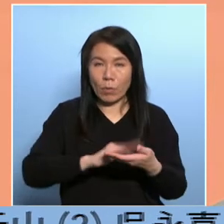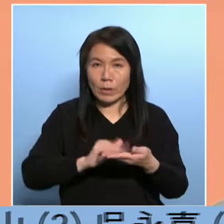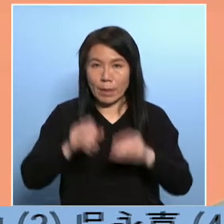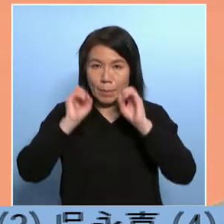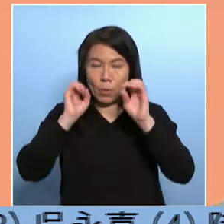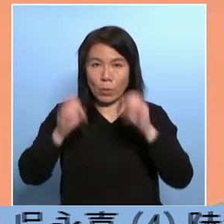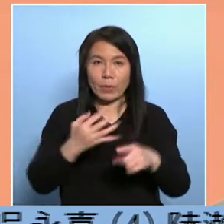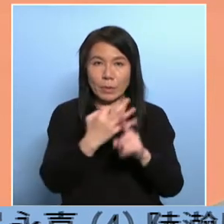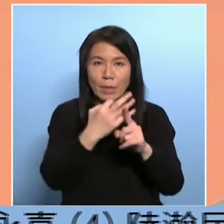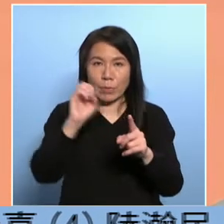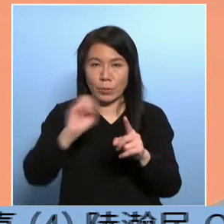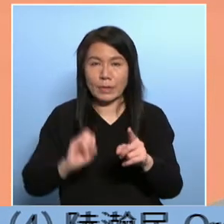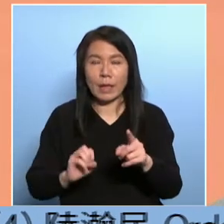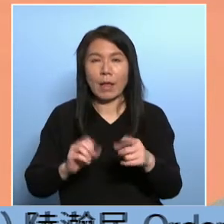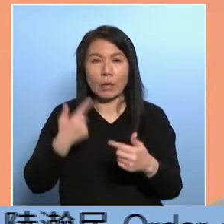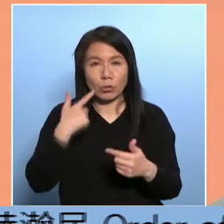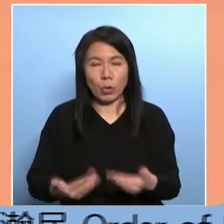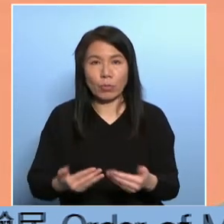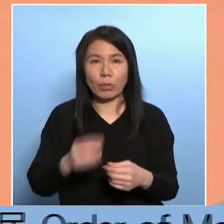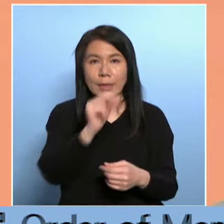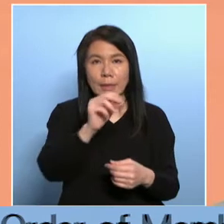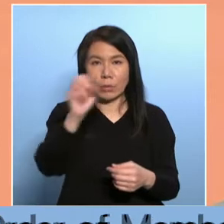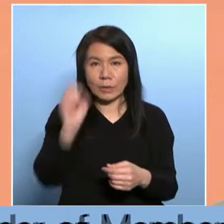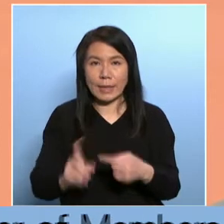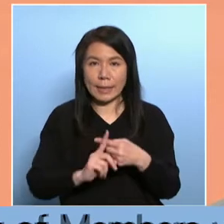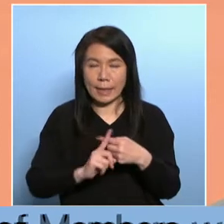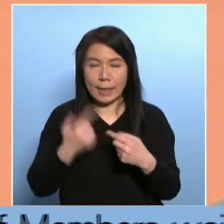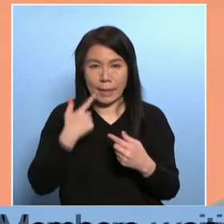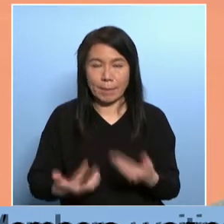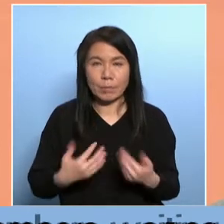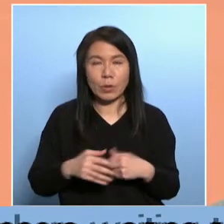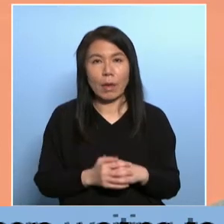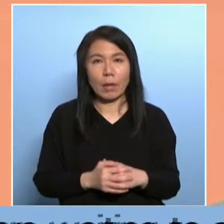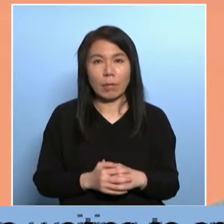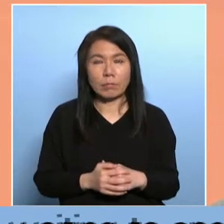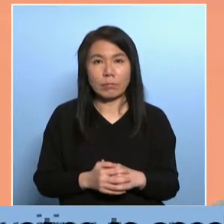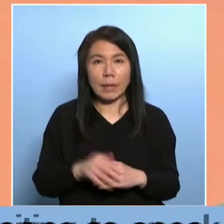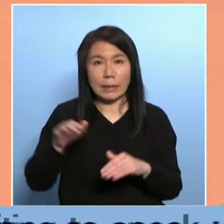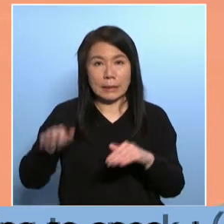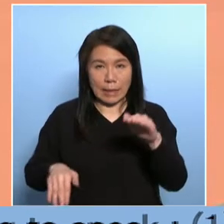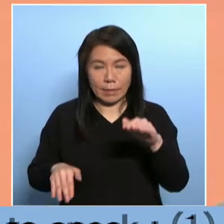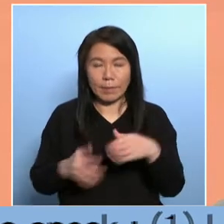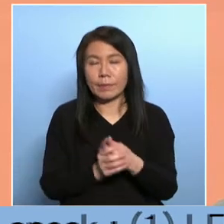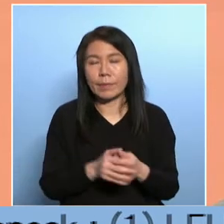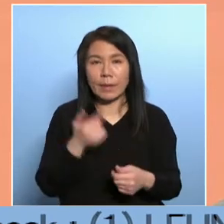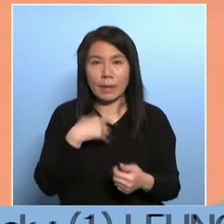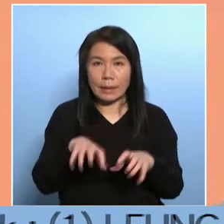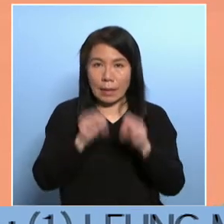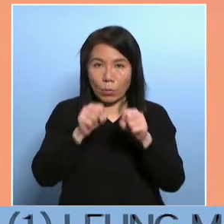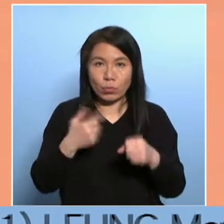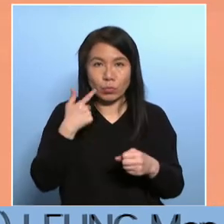5% of the patient's condition deteriorated, which is far lower than the percentage of 7 and